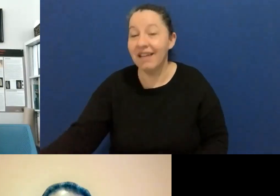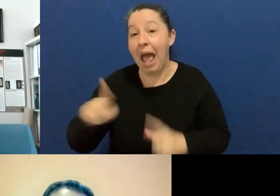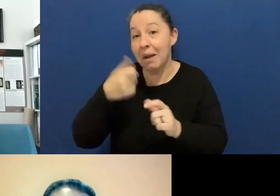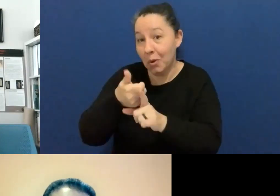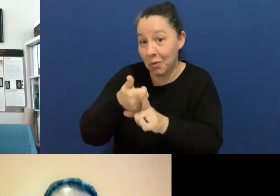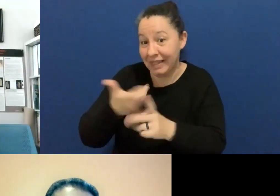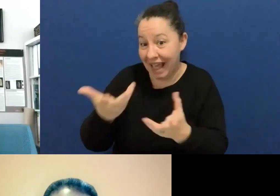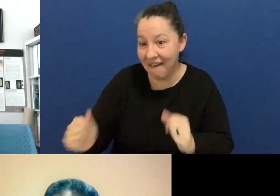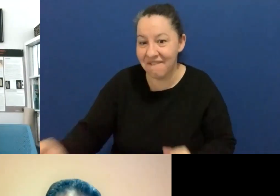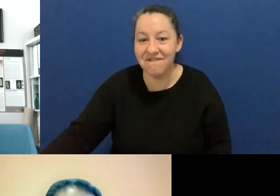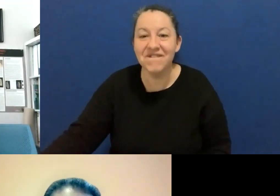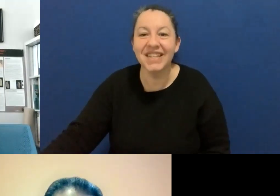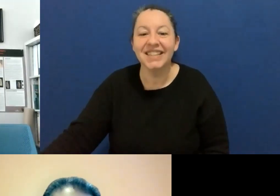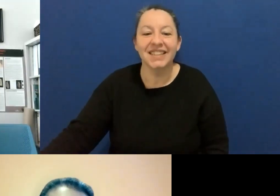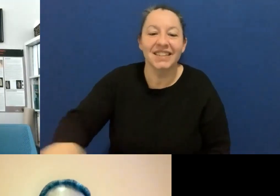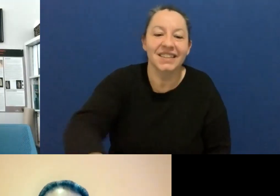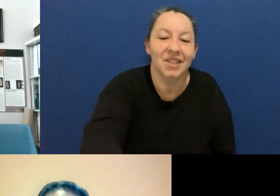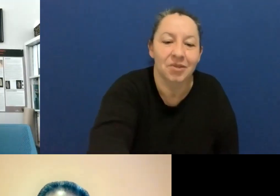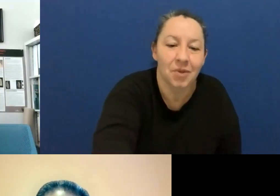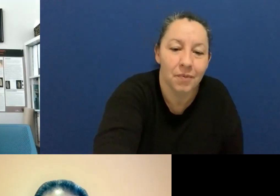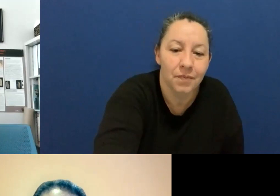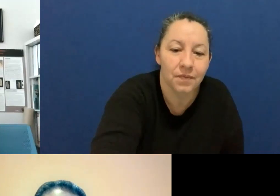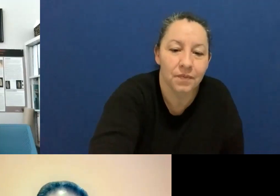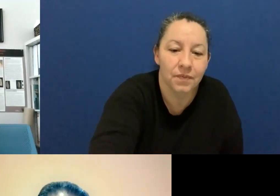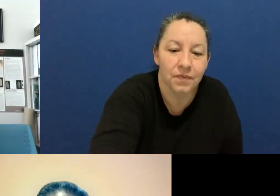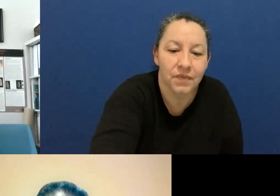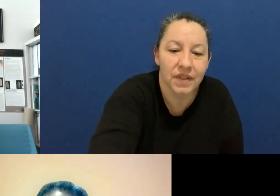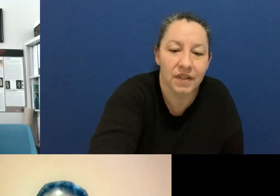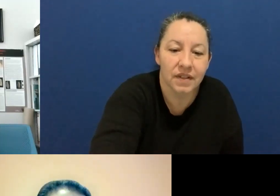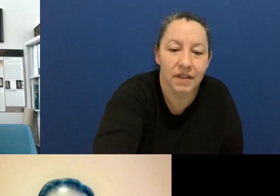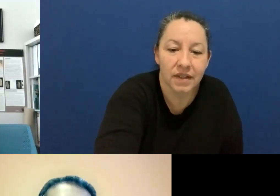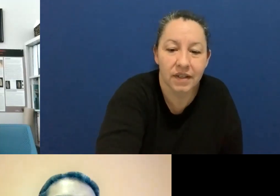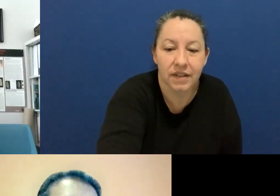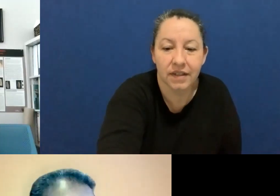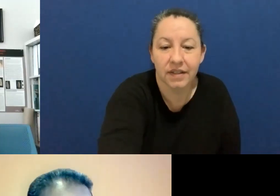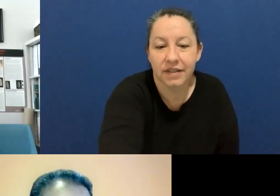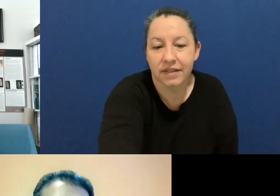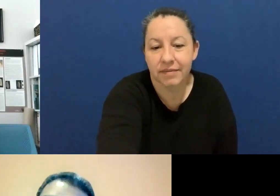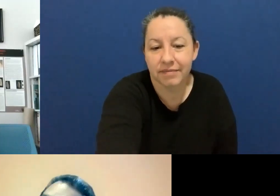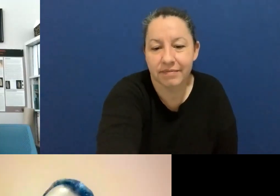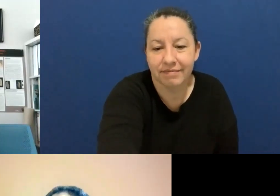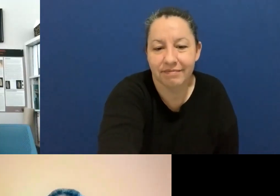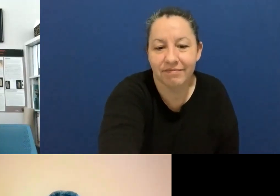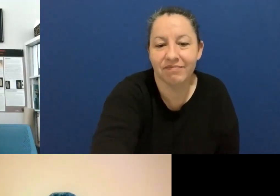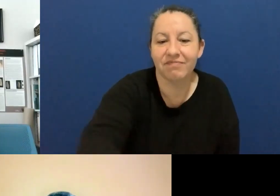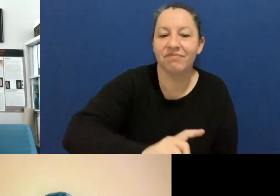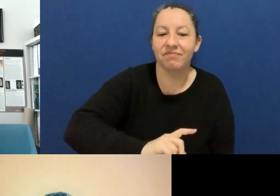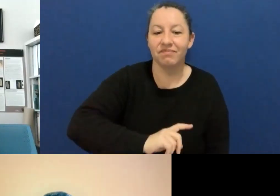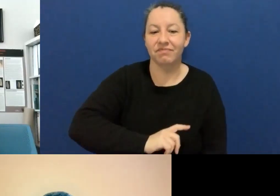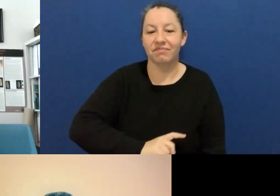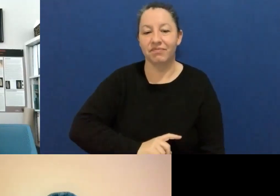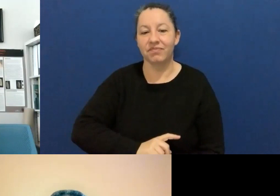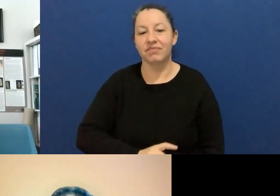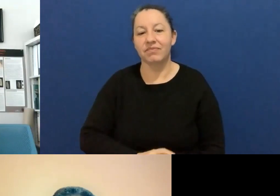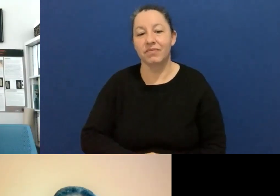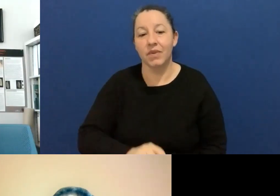Kate, why Egypt, why mining, why amethyst, why work out in the desert when you could be in Cairo in a